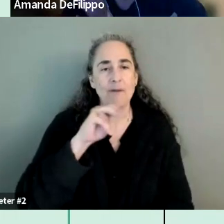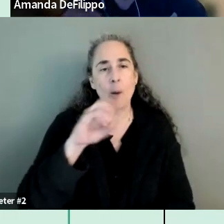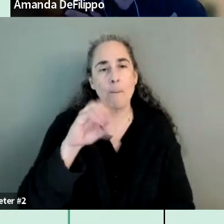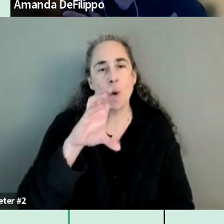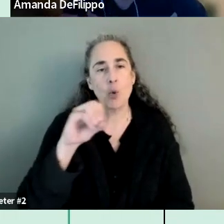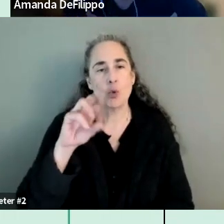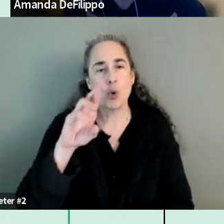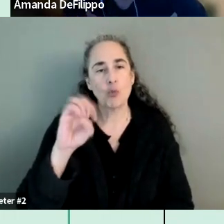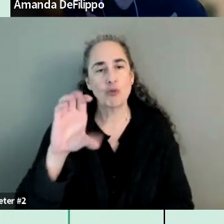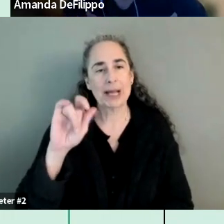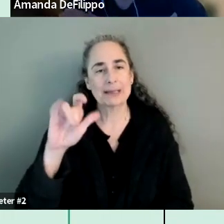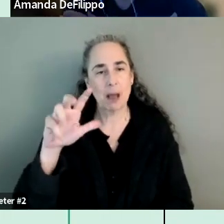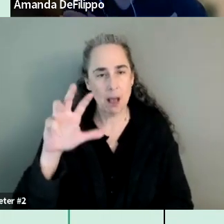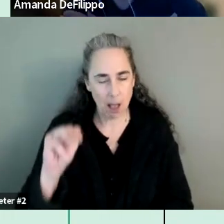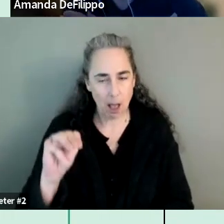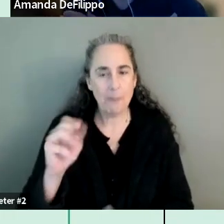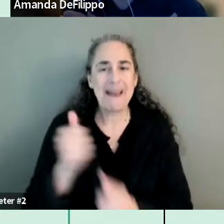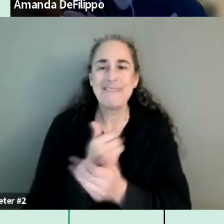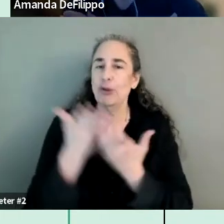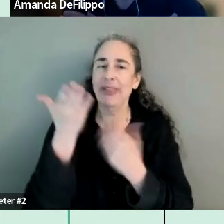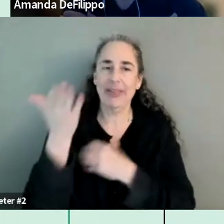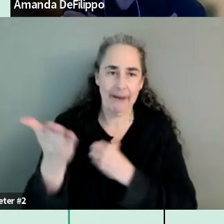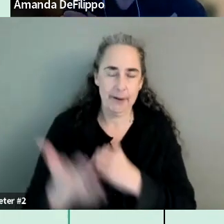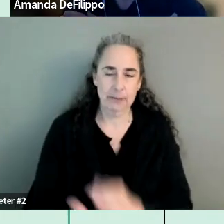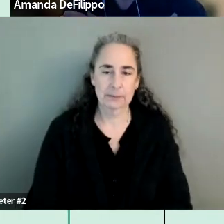mocorec.com. You can do all of that there.